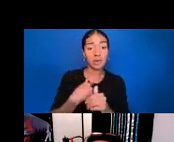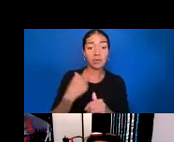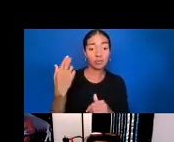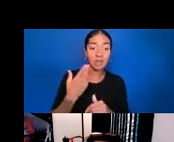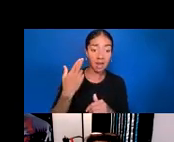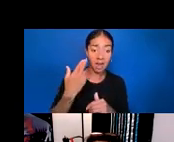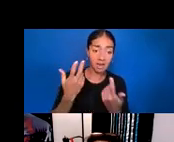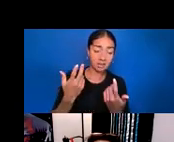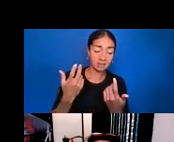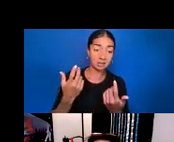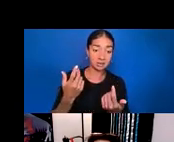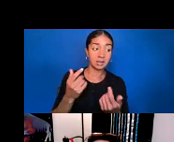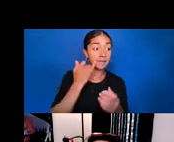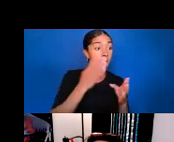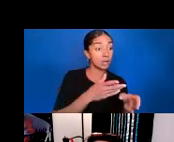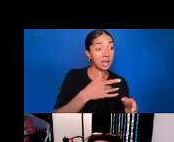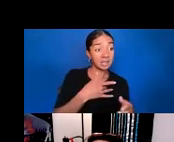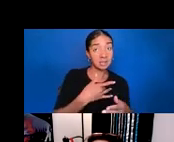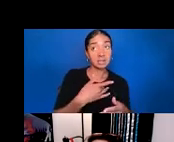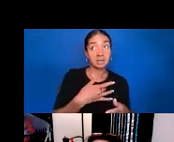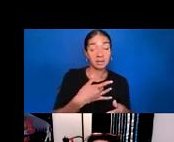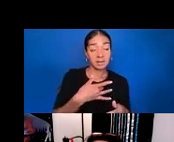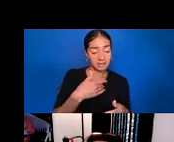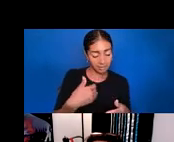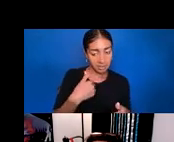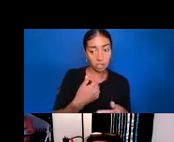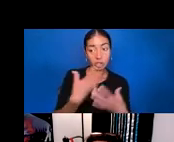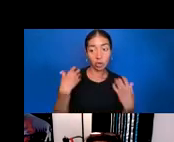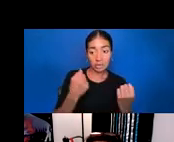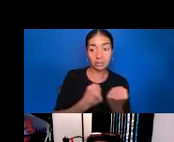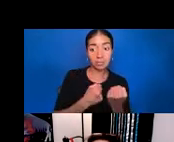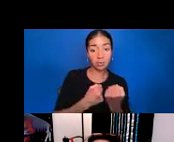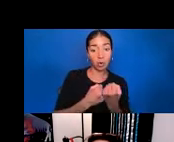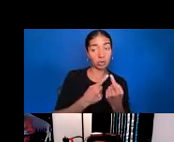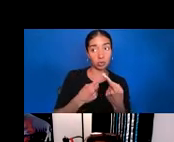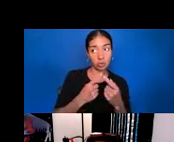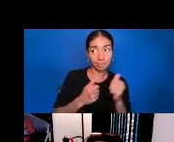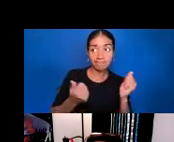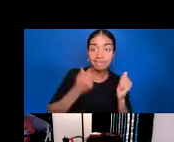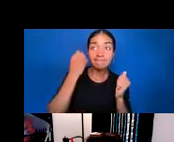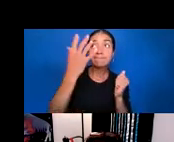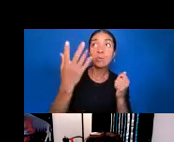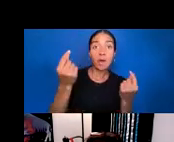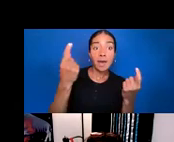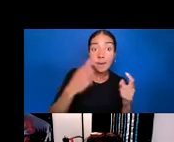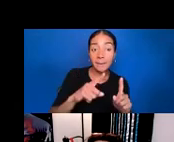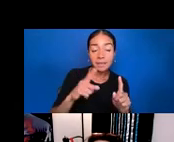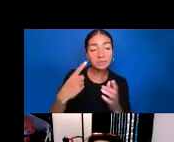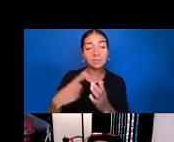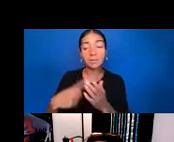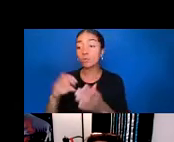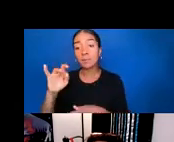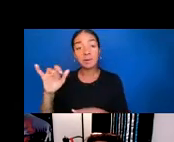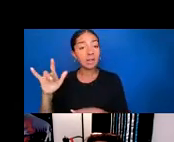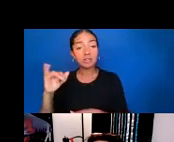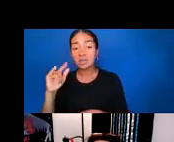to step forward, that sometimes people are not held accountable within the criminal justice system. And